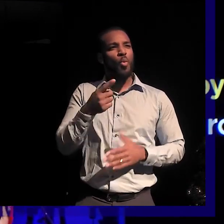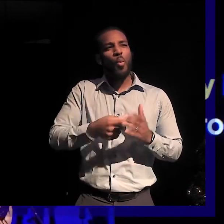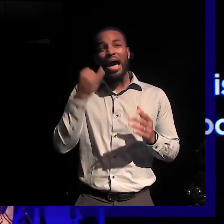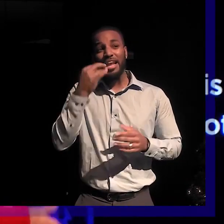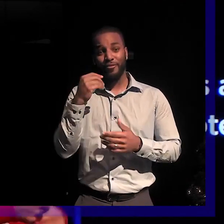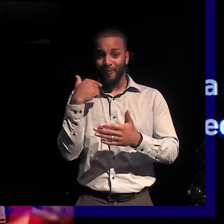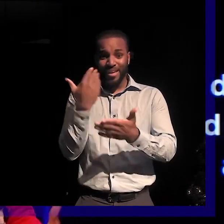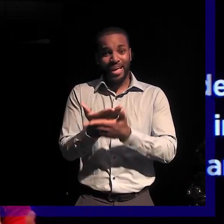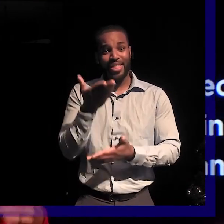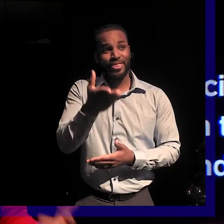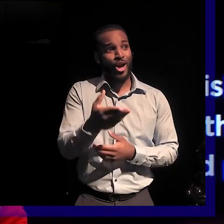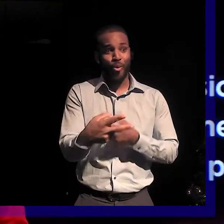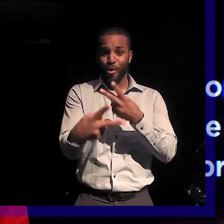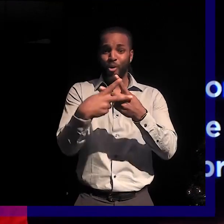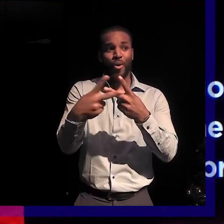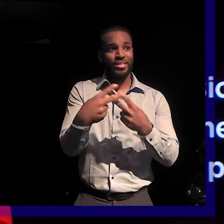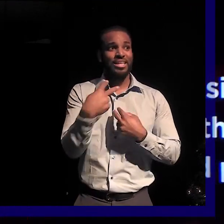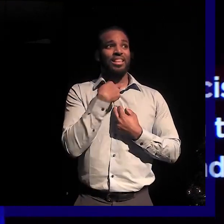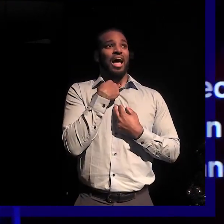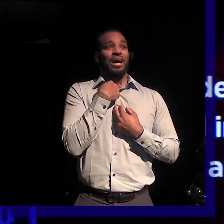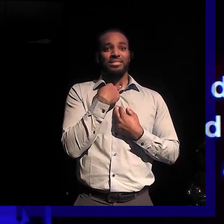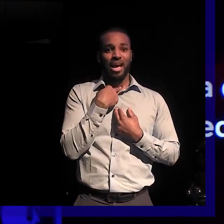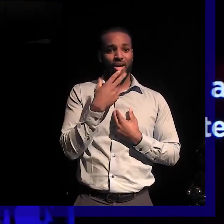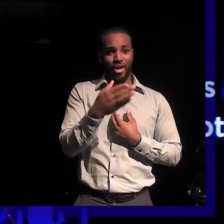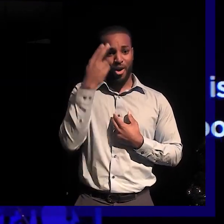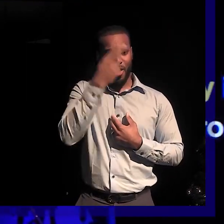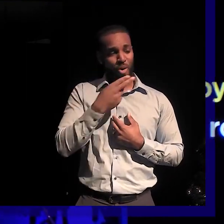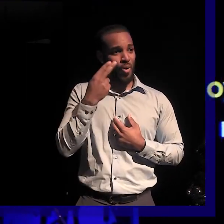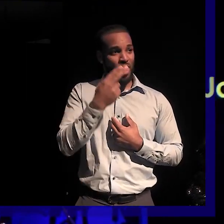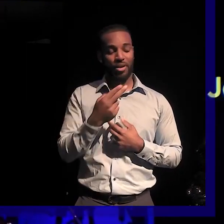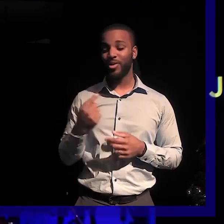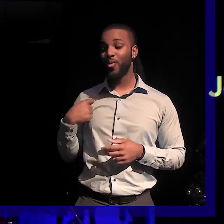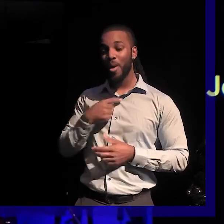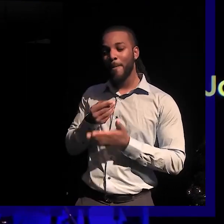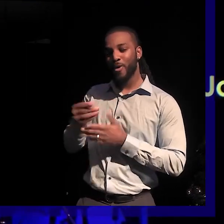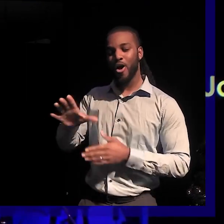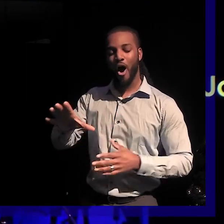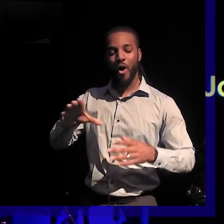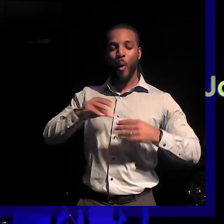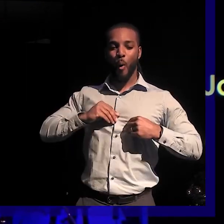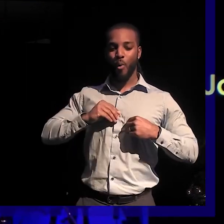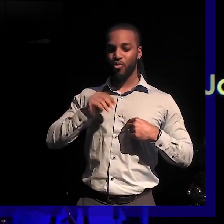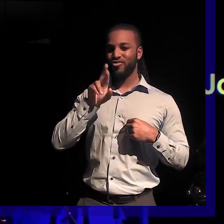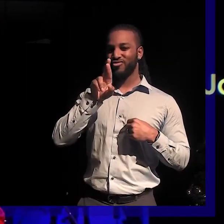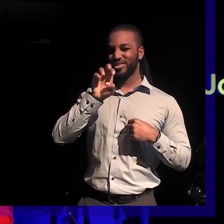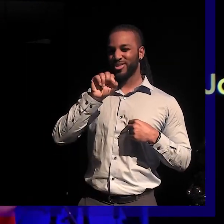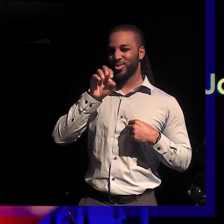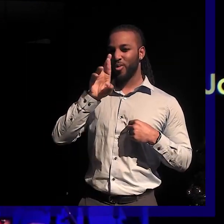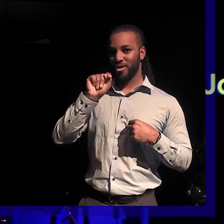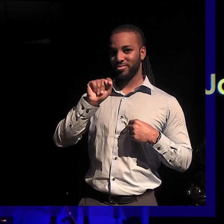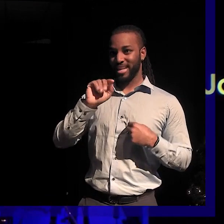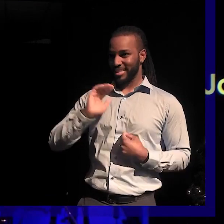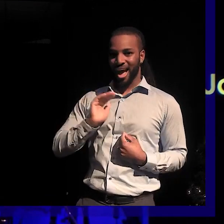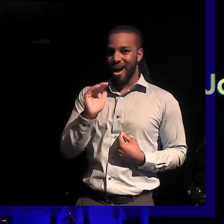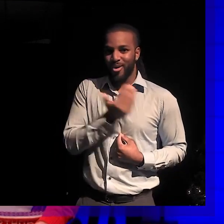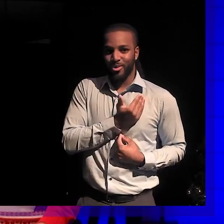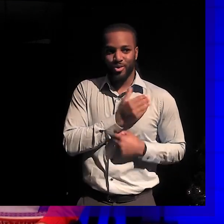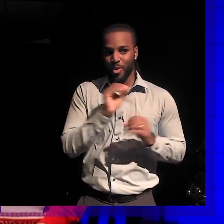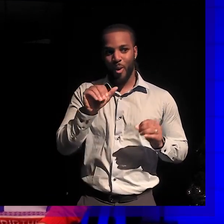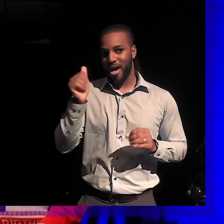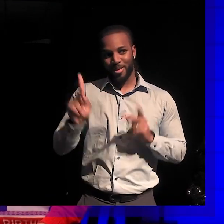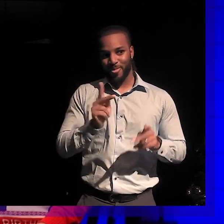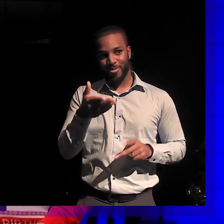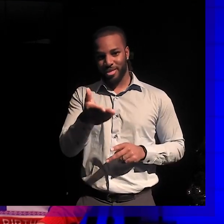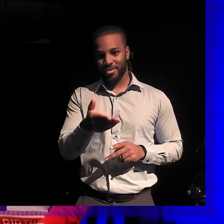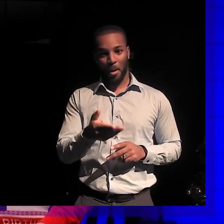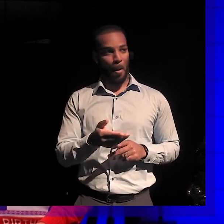we get there, we're quarantined and locked down? Well, we bought our own all-inclusive resort. It's ours. Well, that just